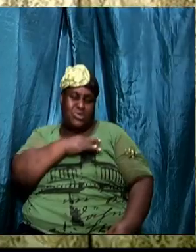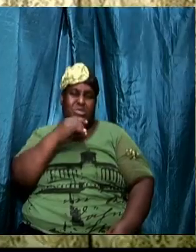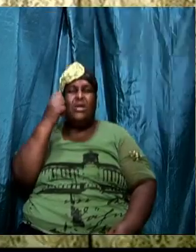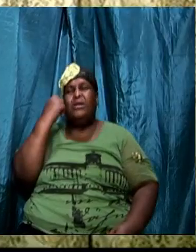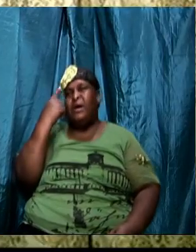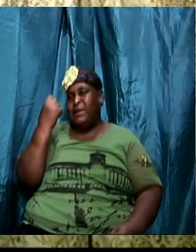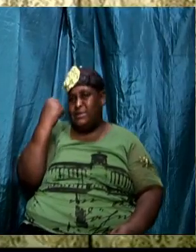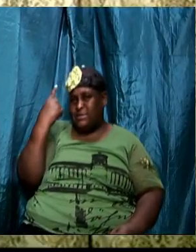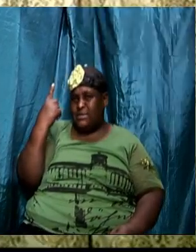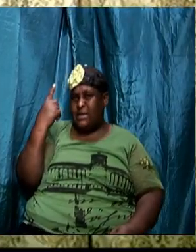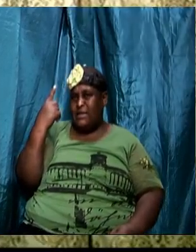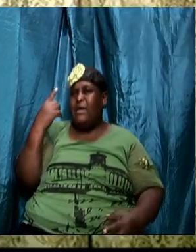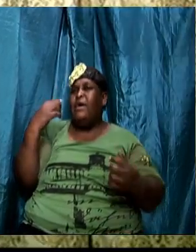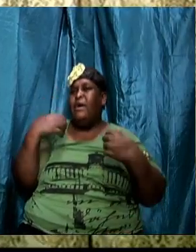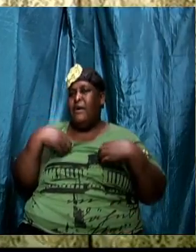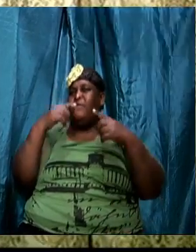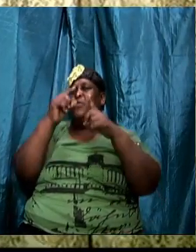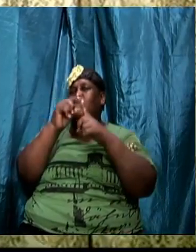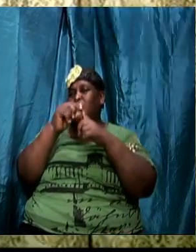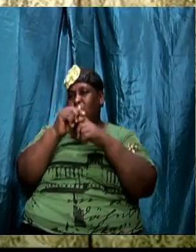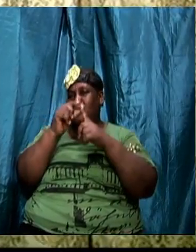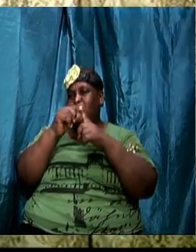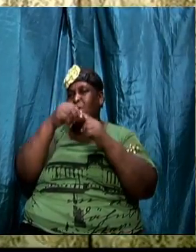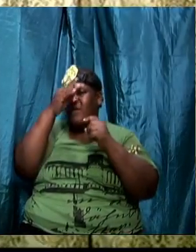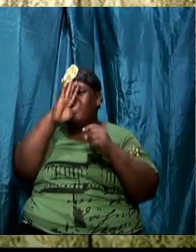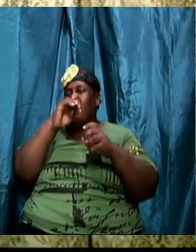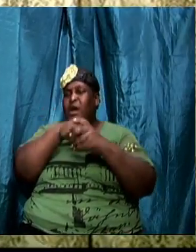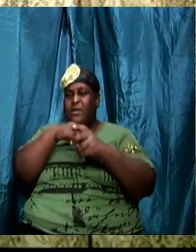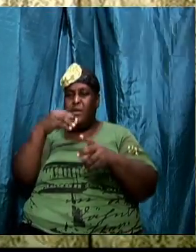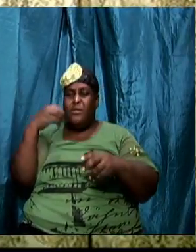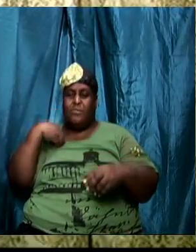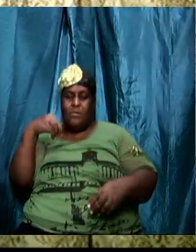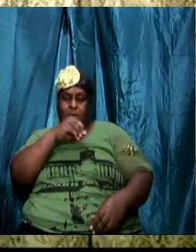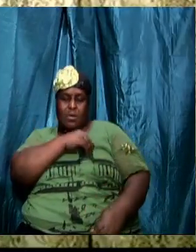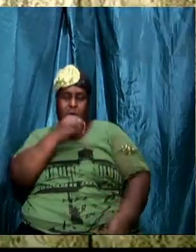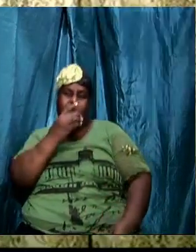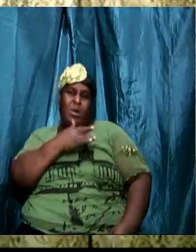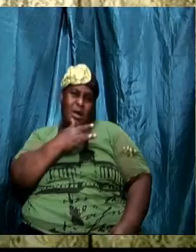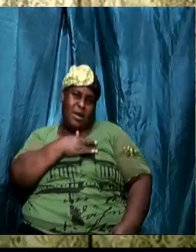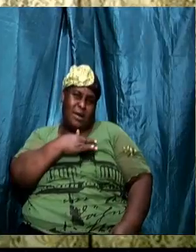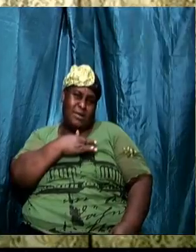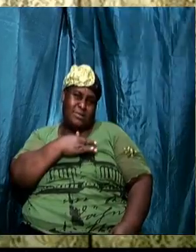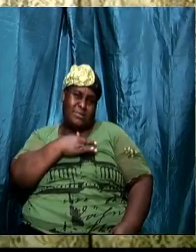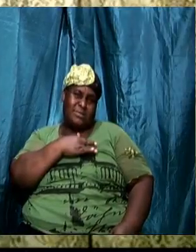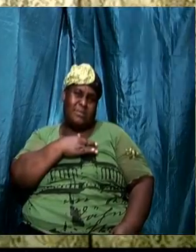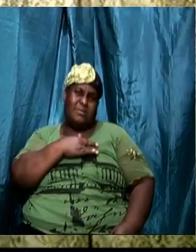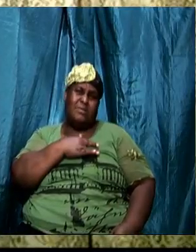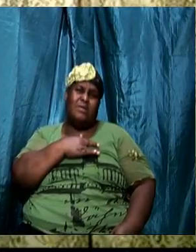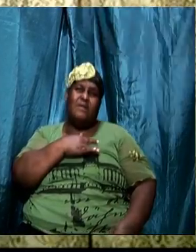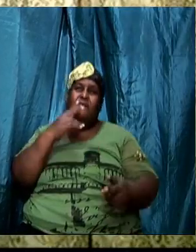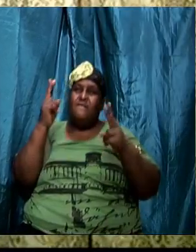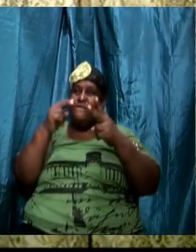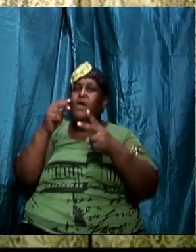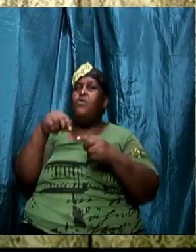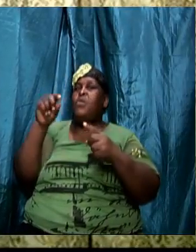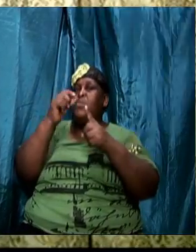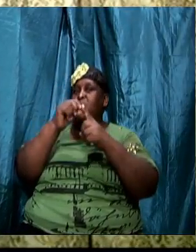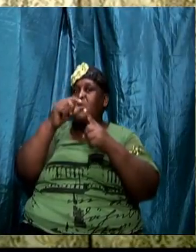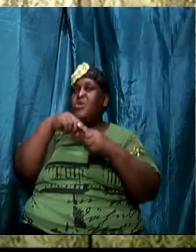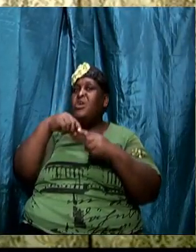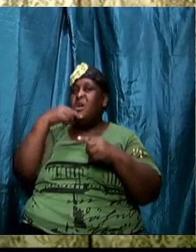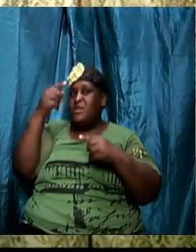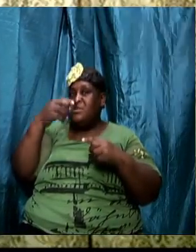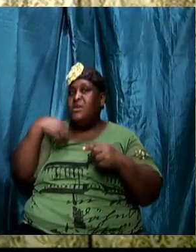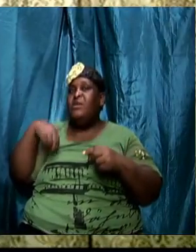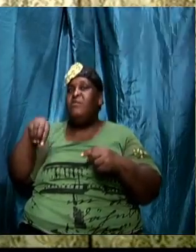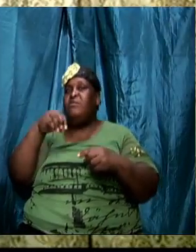understand and have the word. It is the very word that tells us that the righteous, though he falls, how